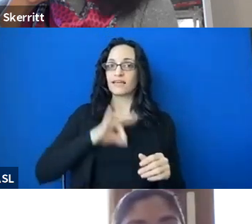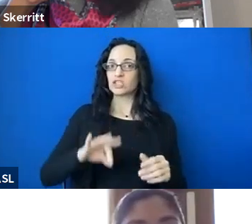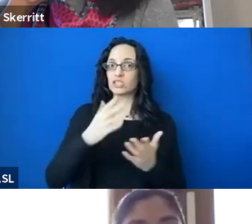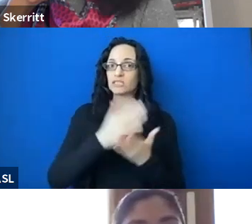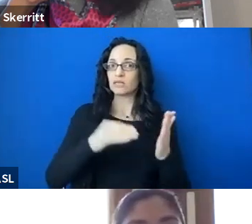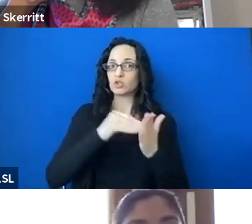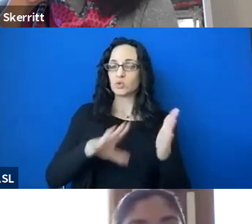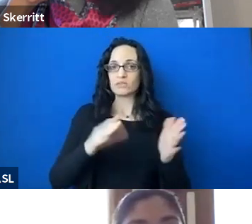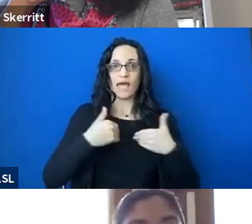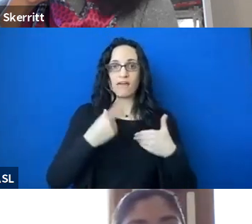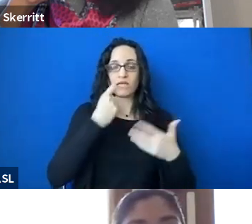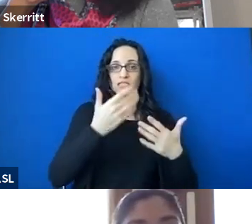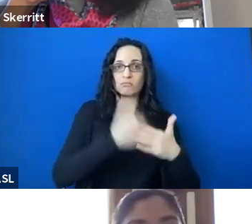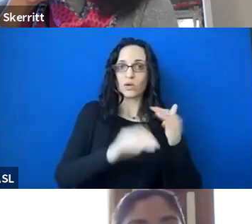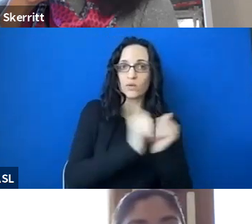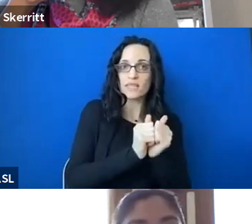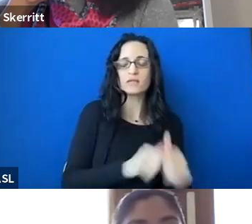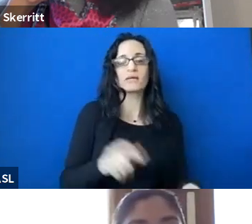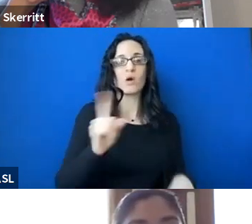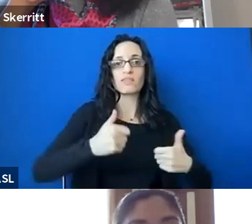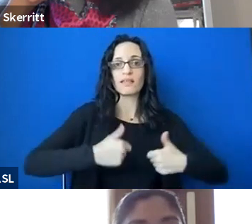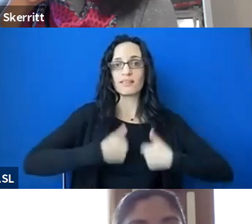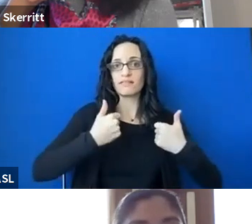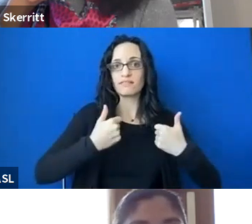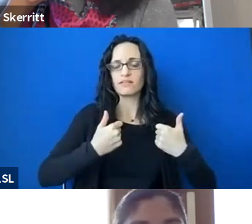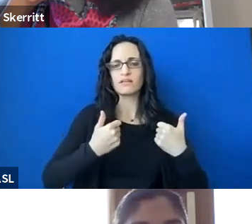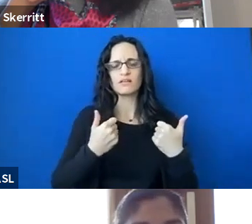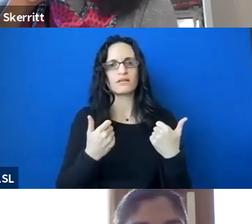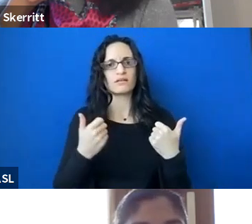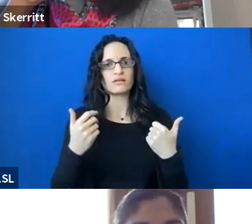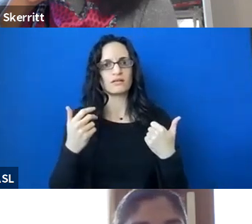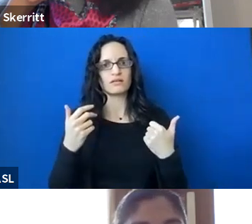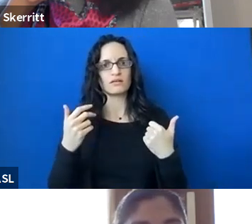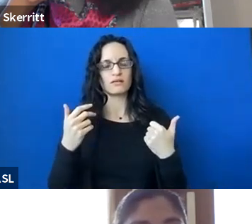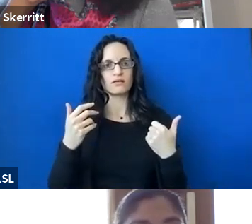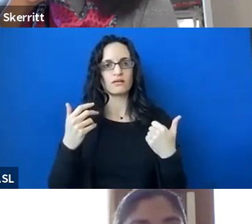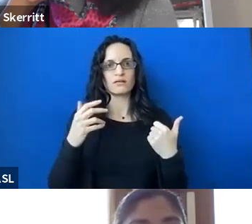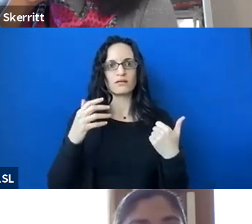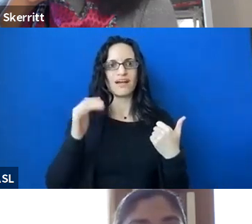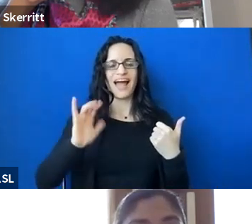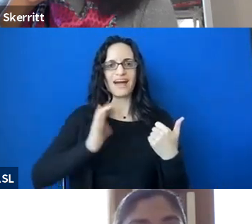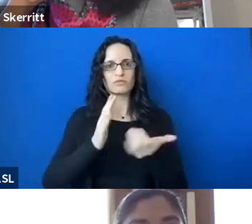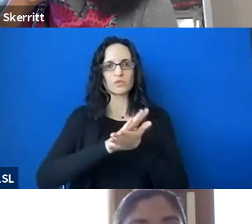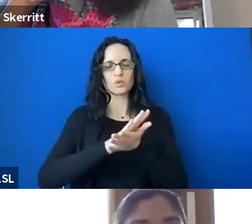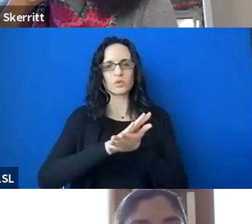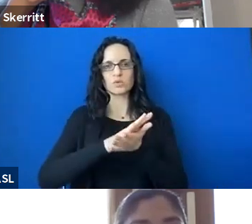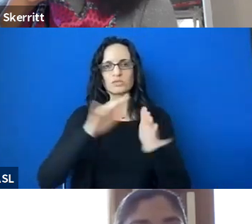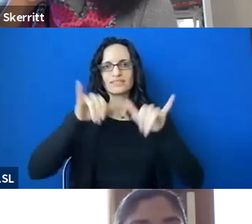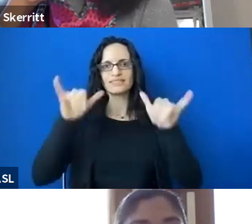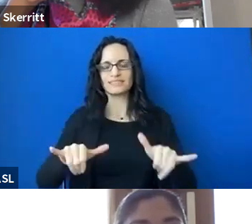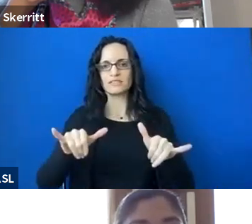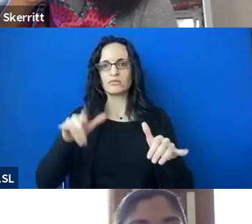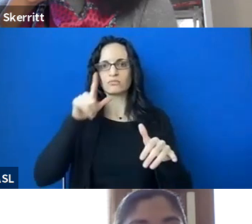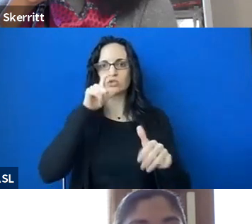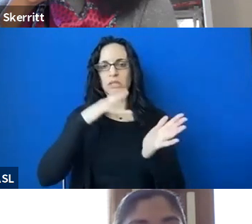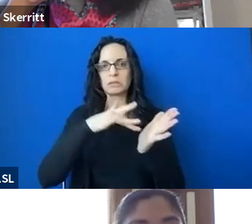happen upon because of where they live should not be compounded and exacerbated by our school system. Where a student lives should